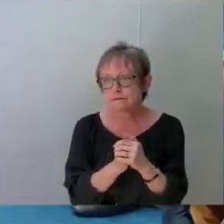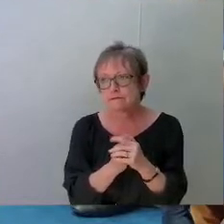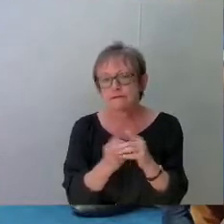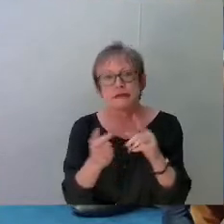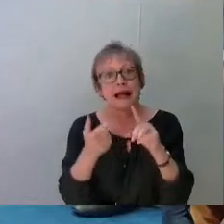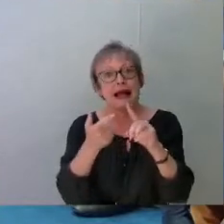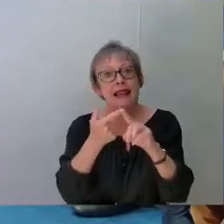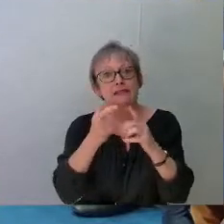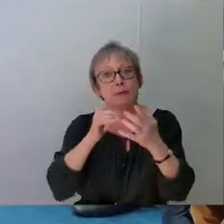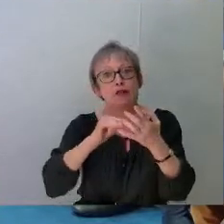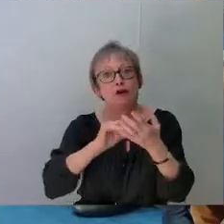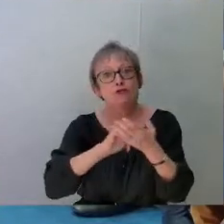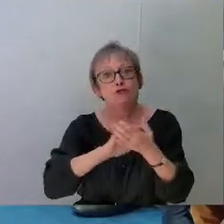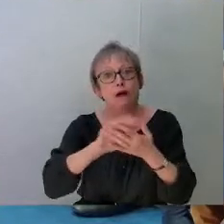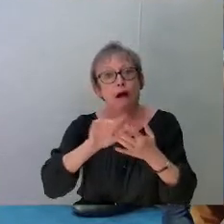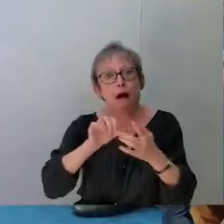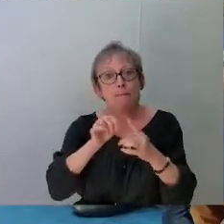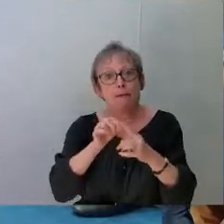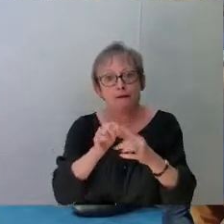Elizabeth Sharp.